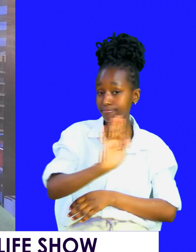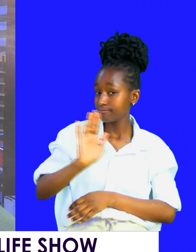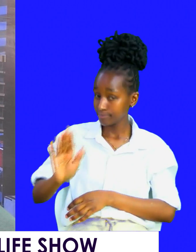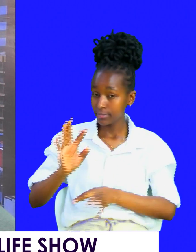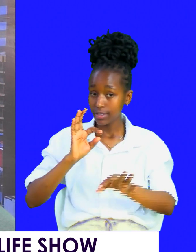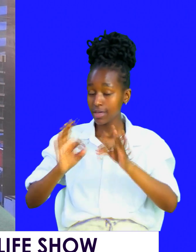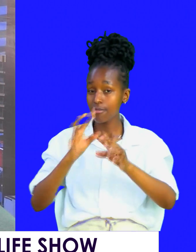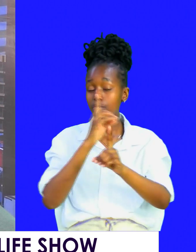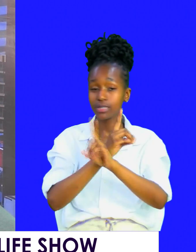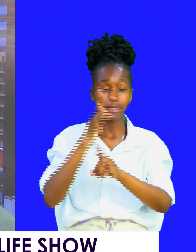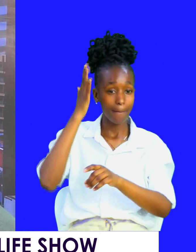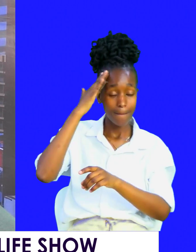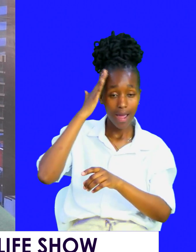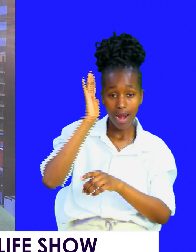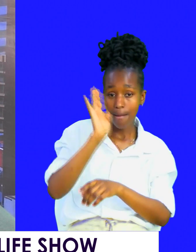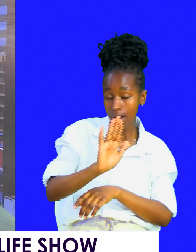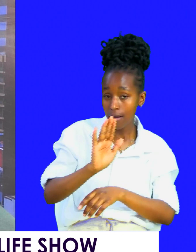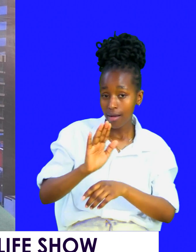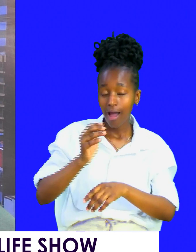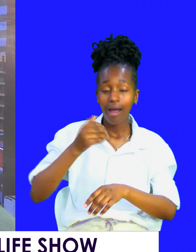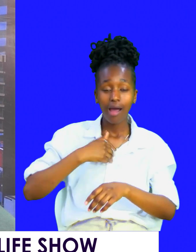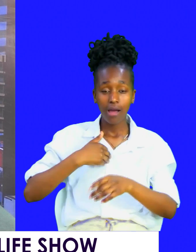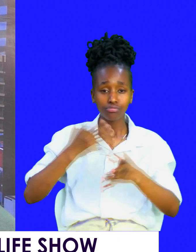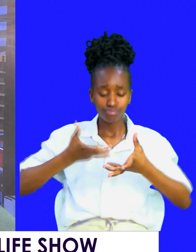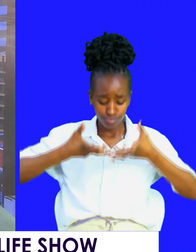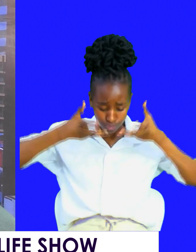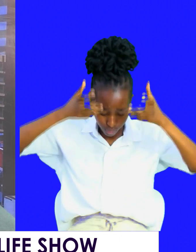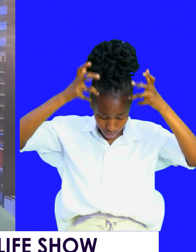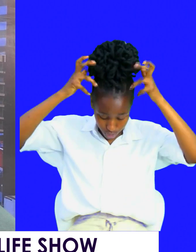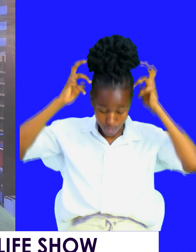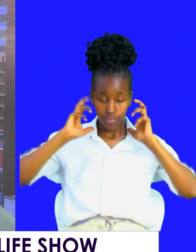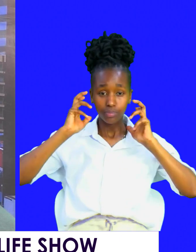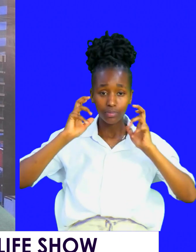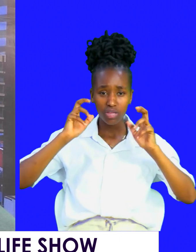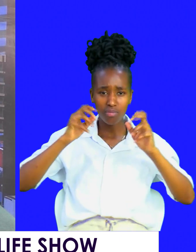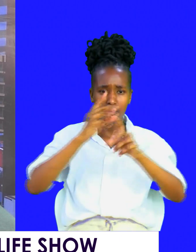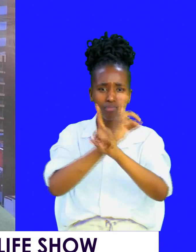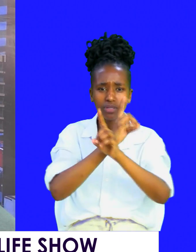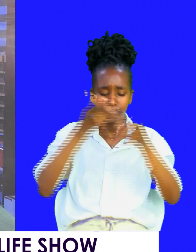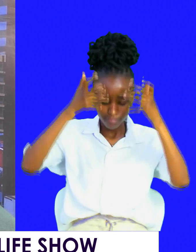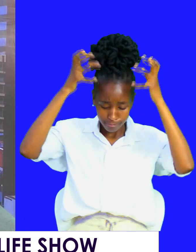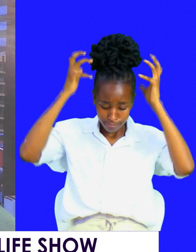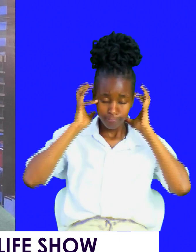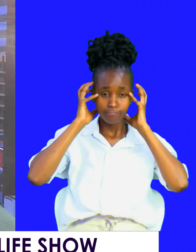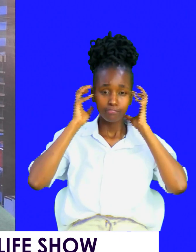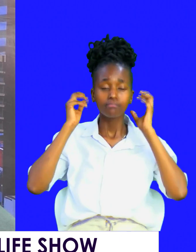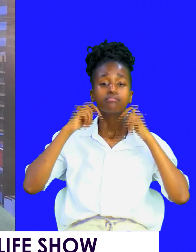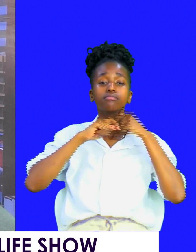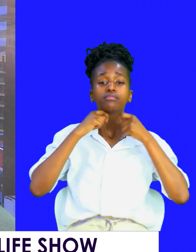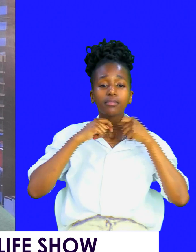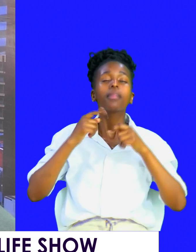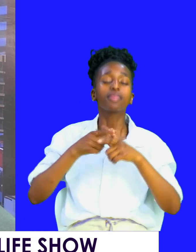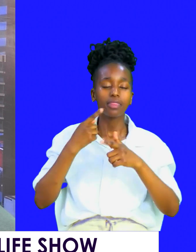your mind today. Put on a helmet. Start addressing your thought life. Your